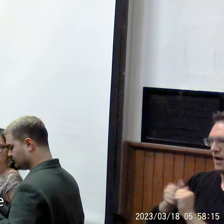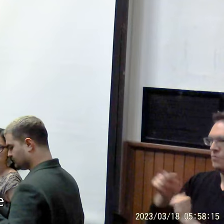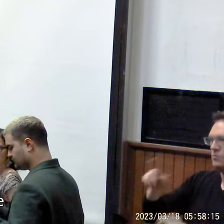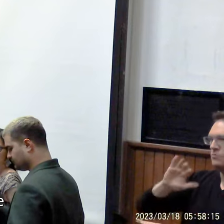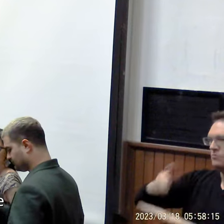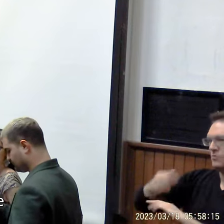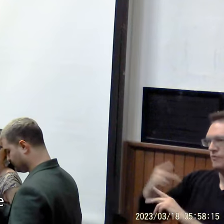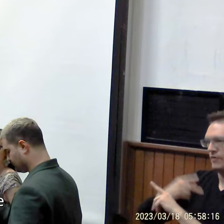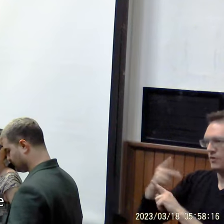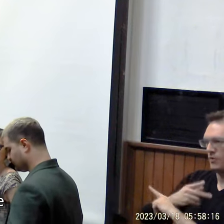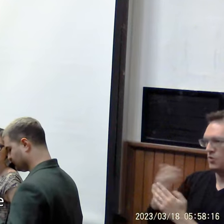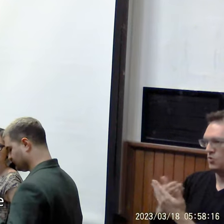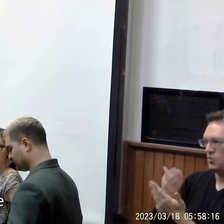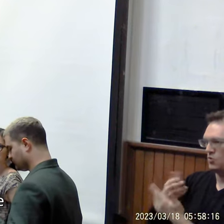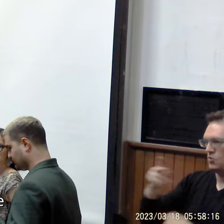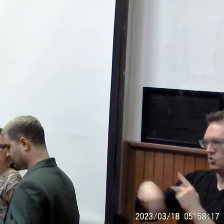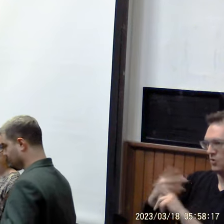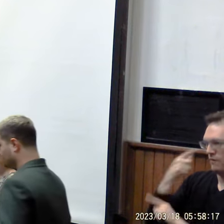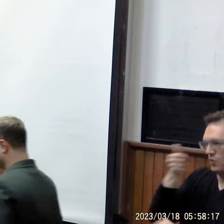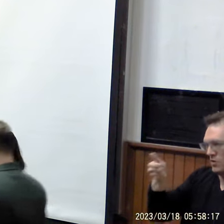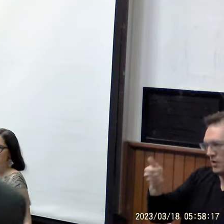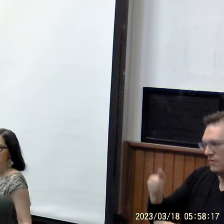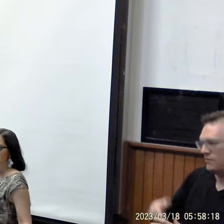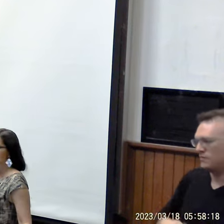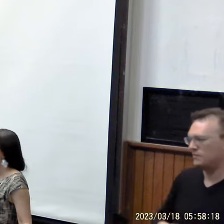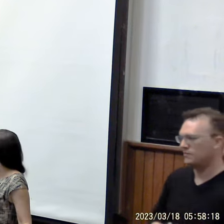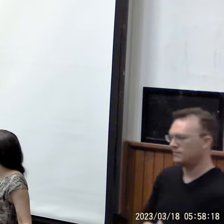define a new genre for yourself?